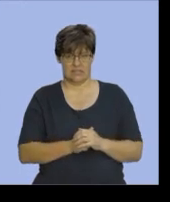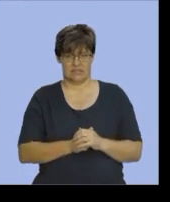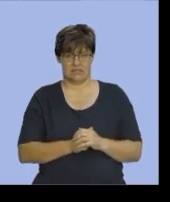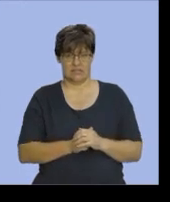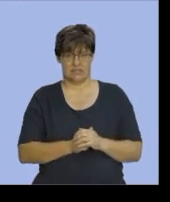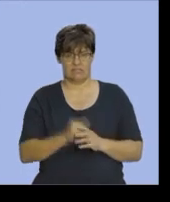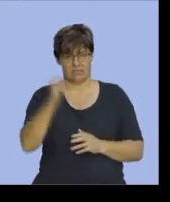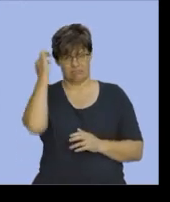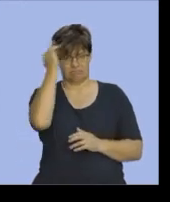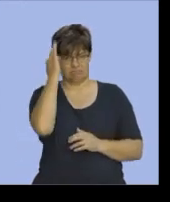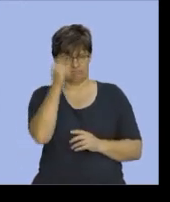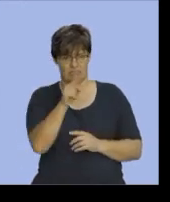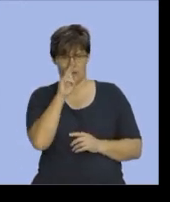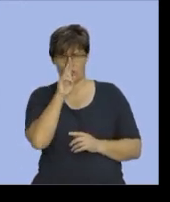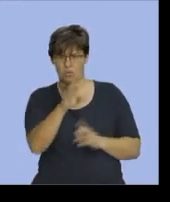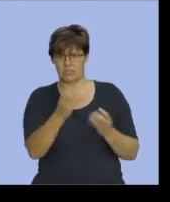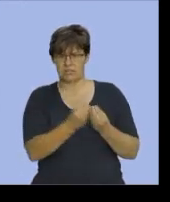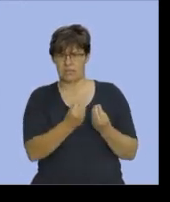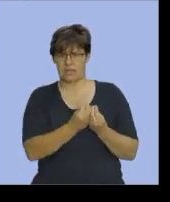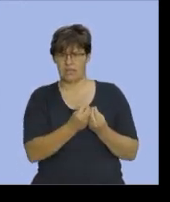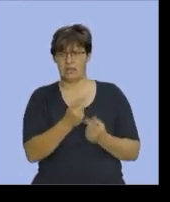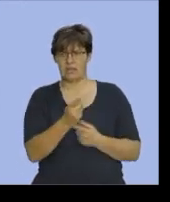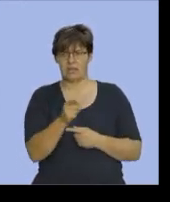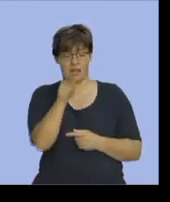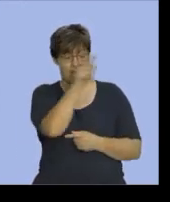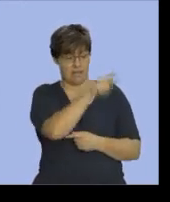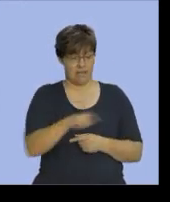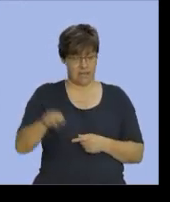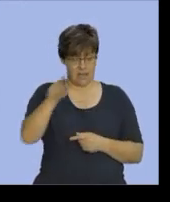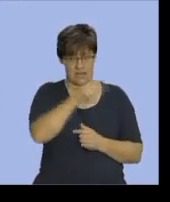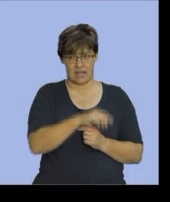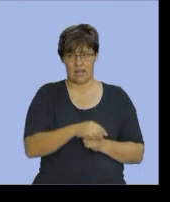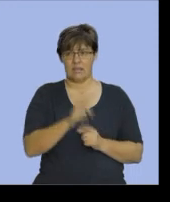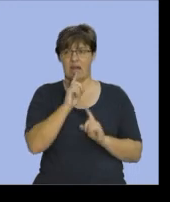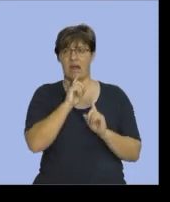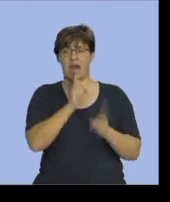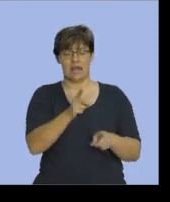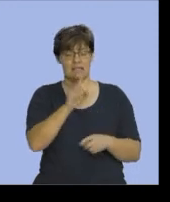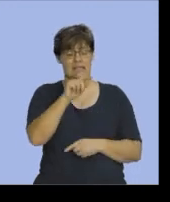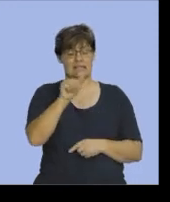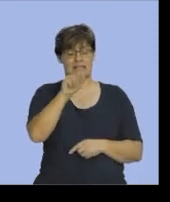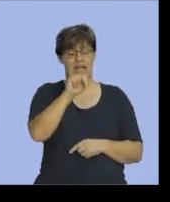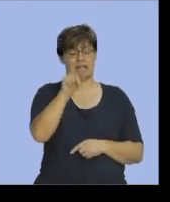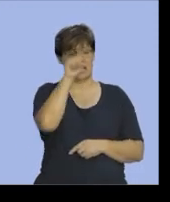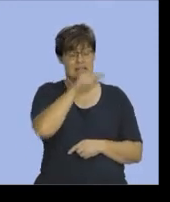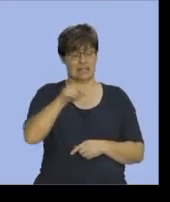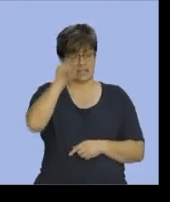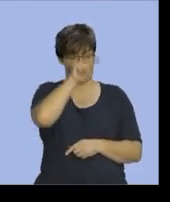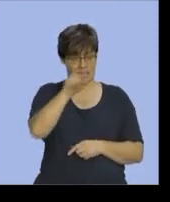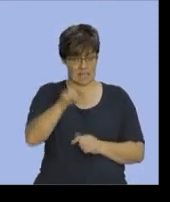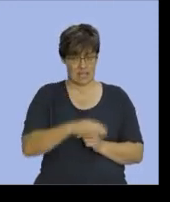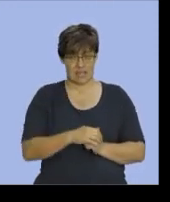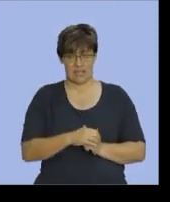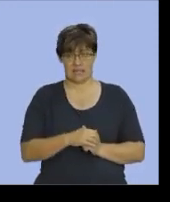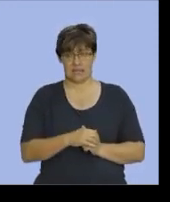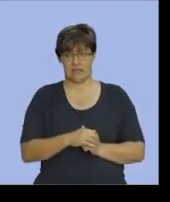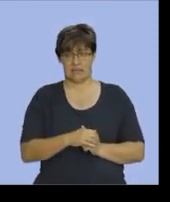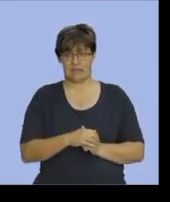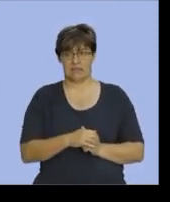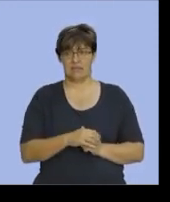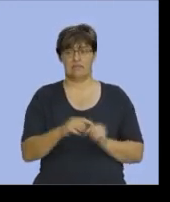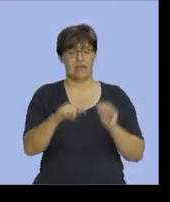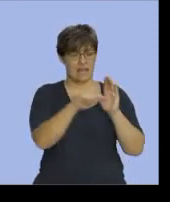negative 8. Now, as I'm thinking about this, I saw something here. So here, the answer of tan theta